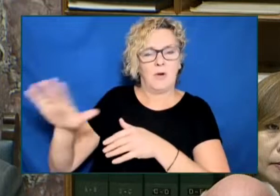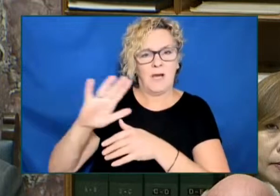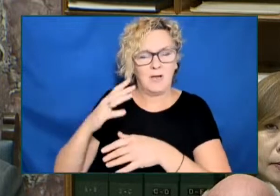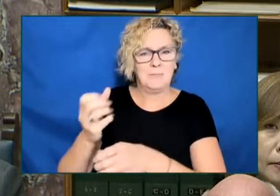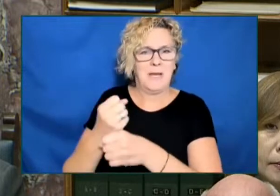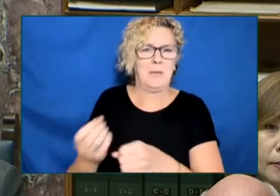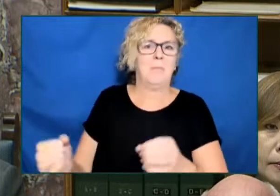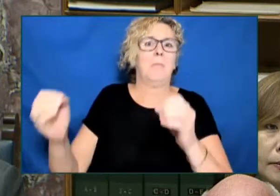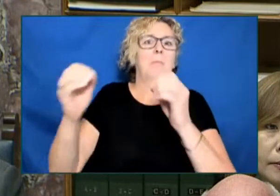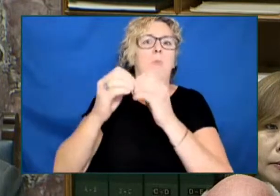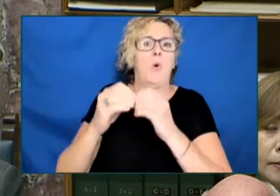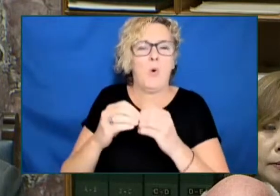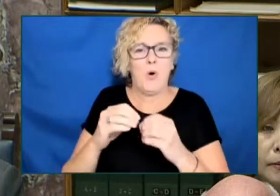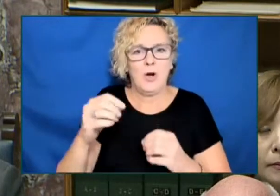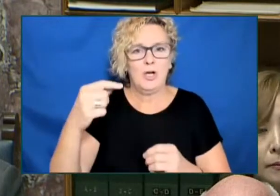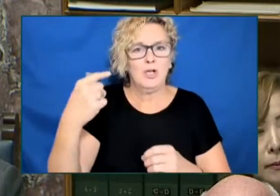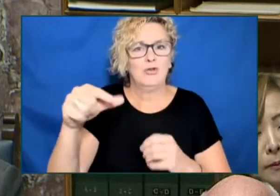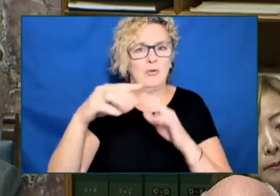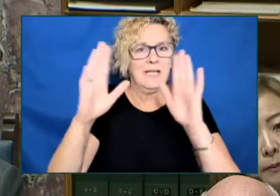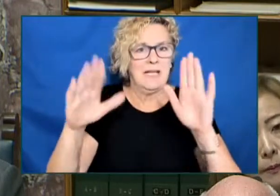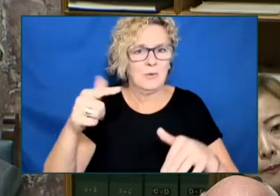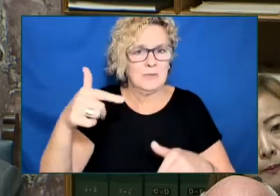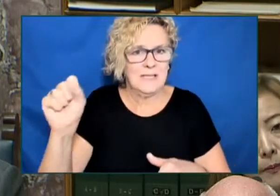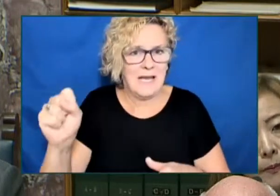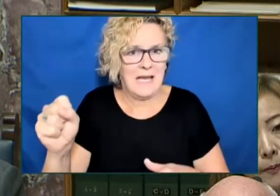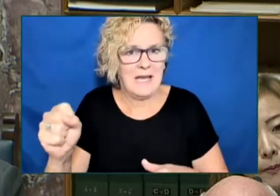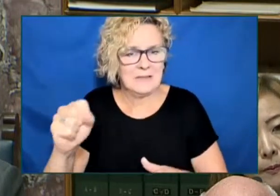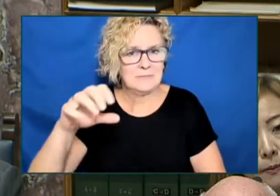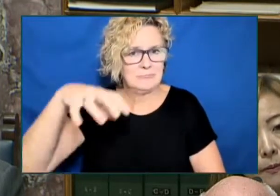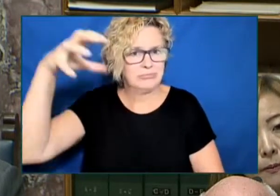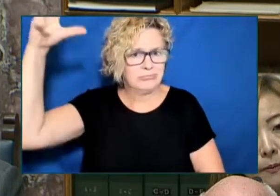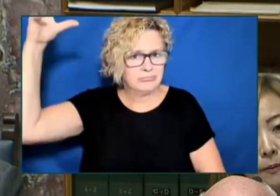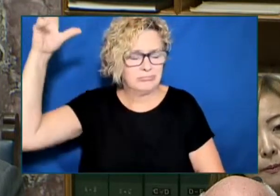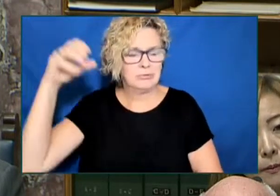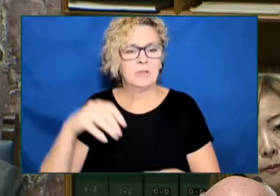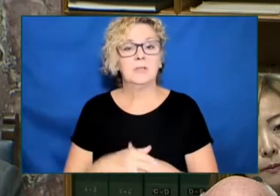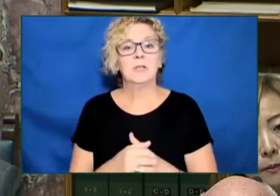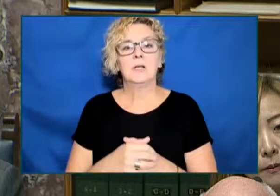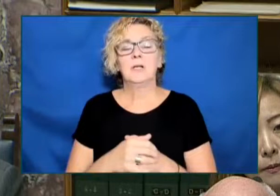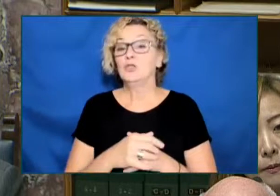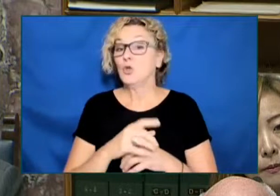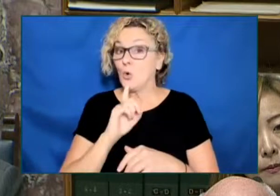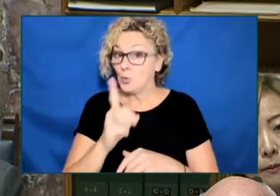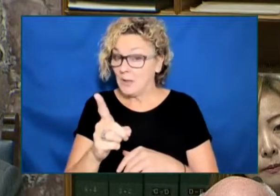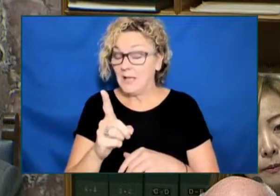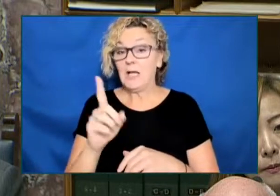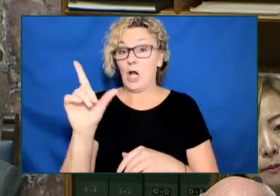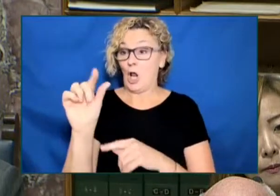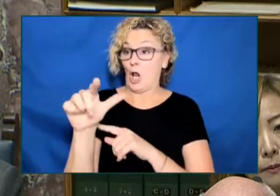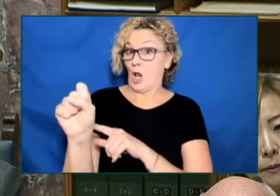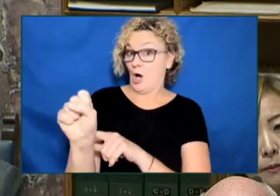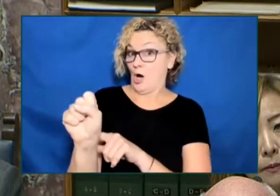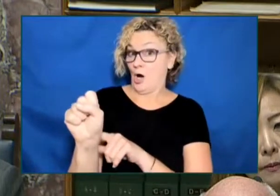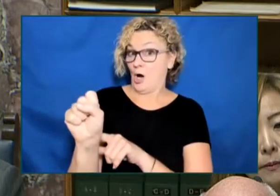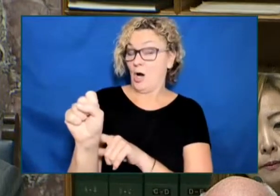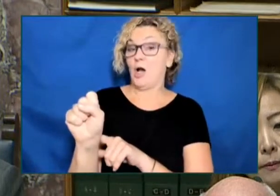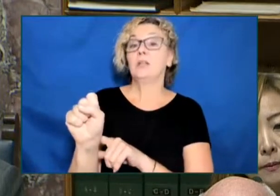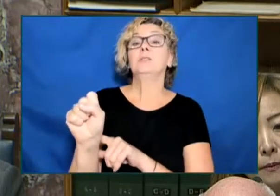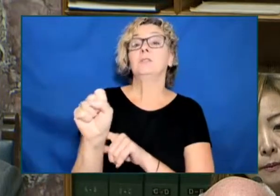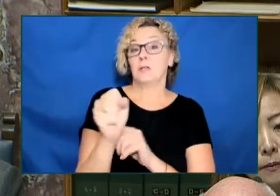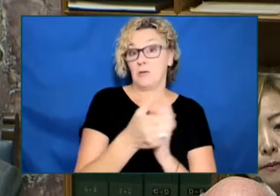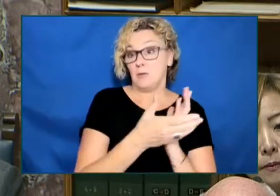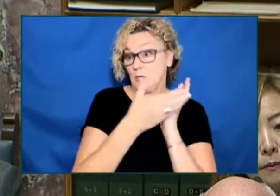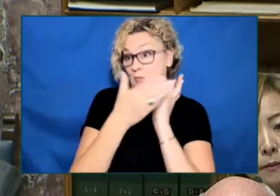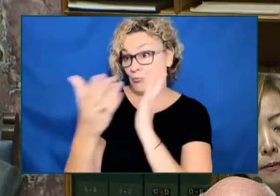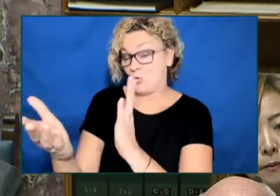whole forests into pellets. The reality is that those logs were taken to sawmills. In fact, 2 sawmills that